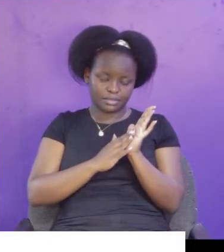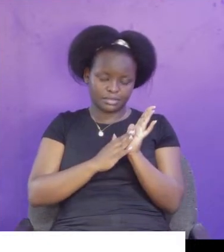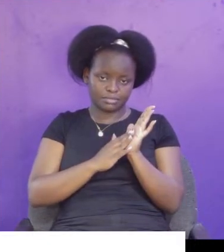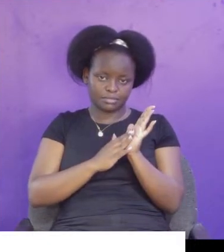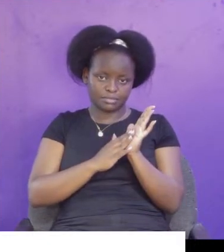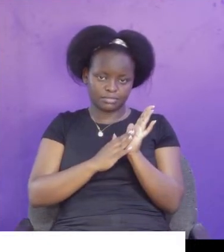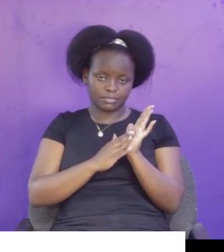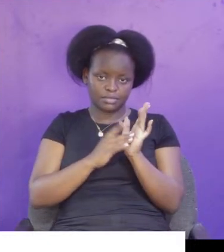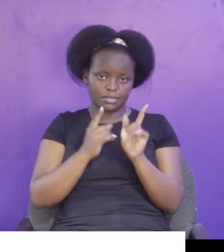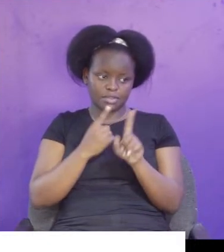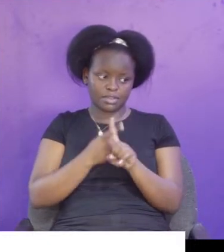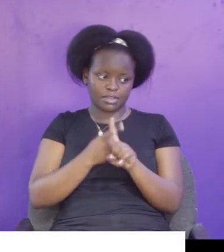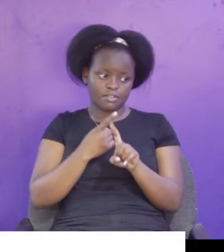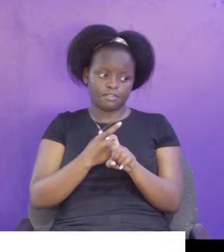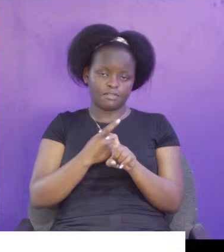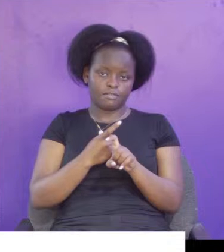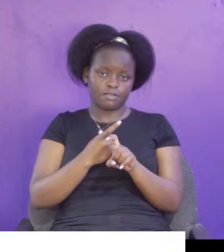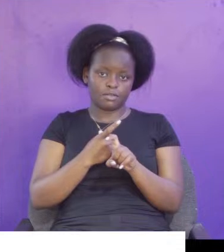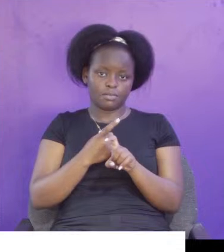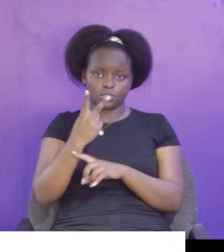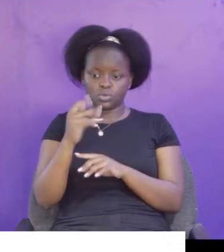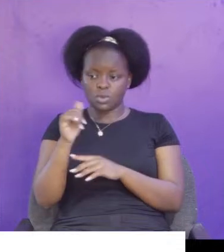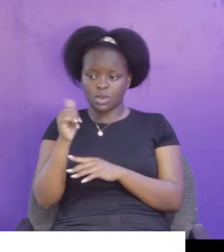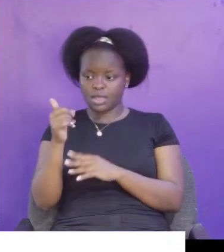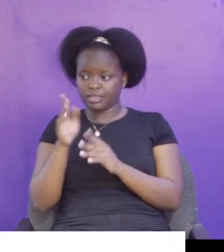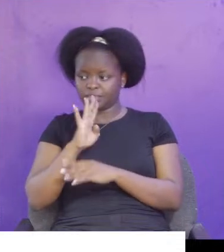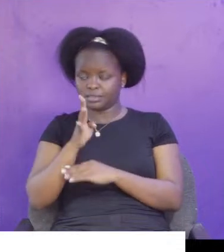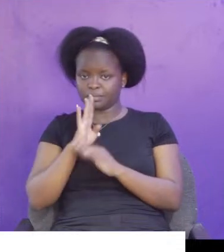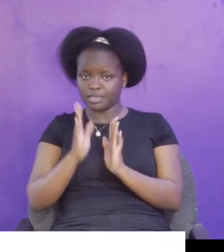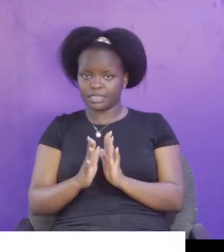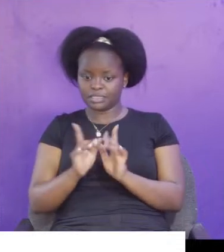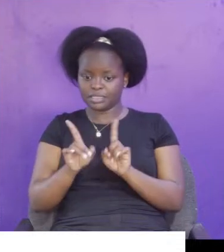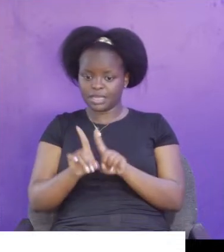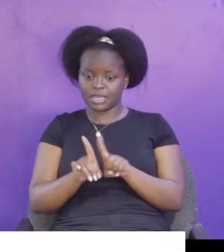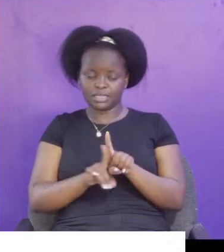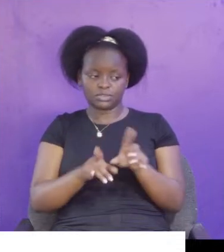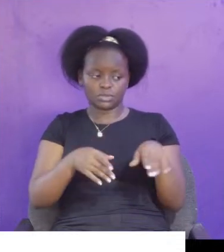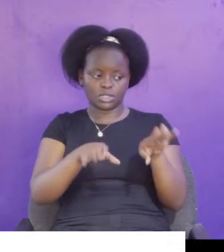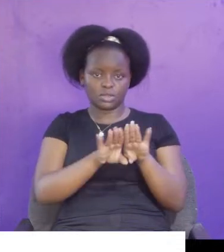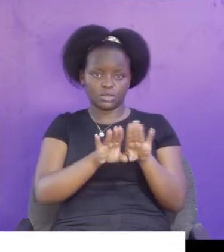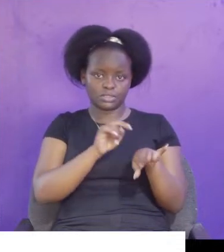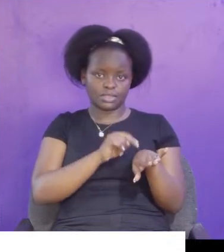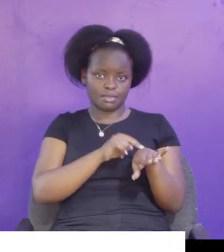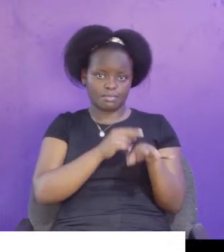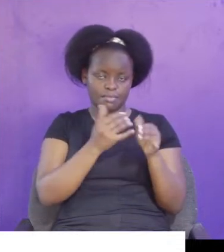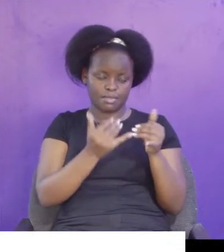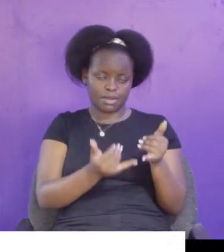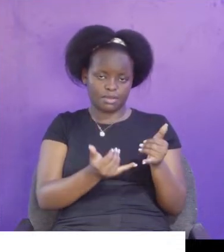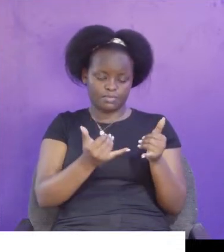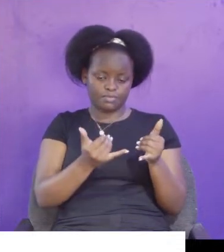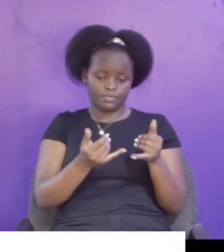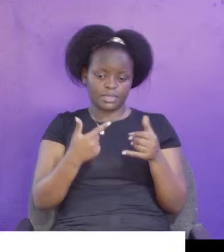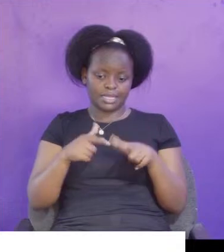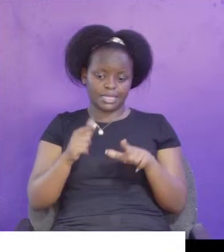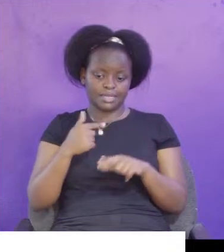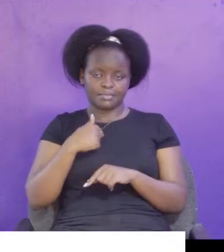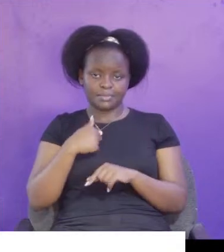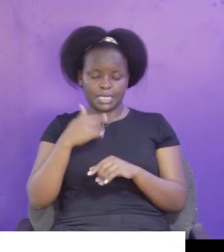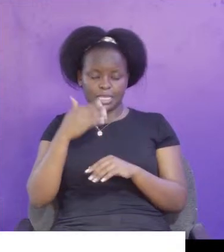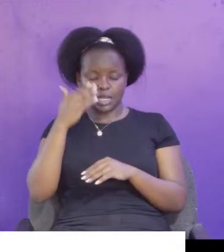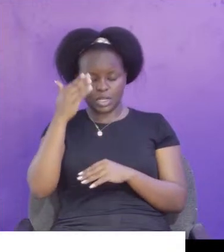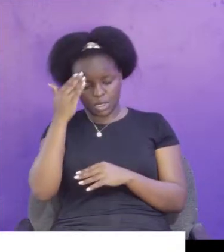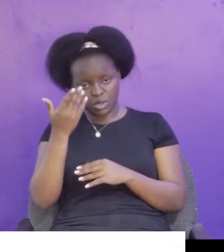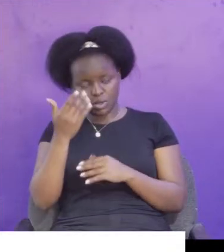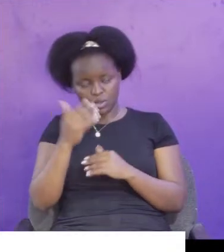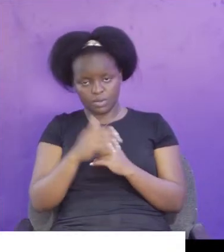from two other speakers as we close this session. Let me acknowledge